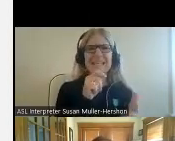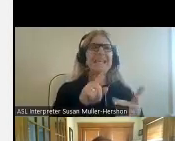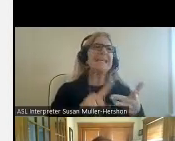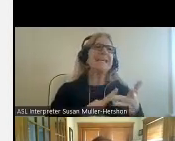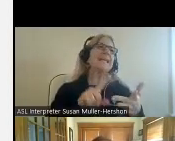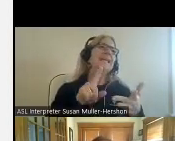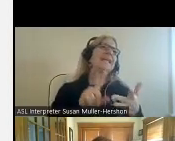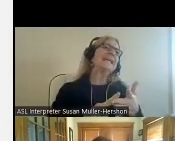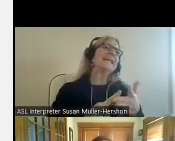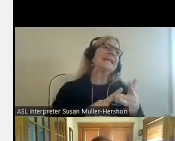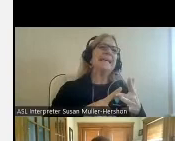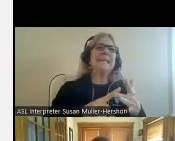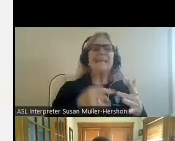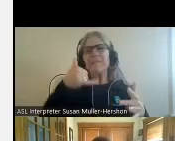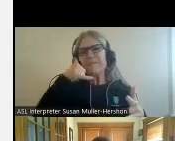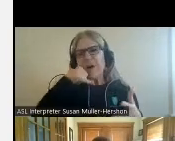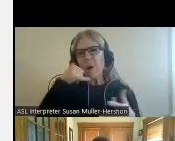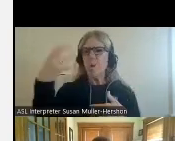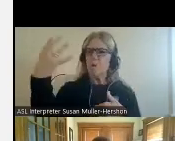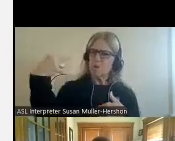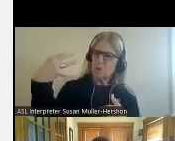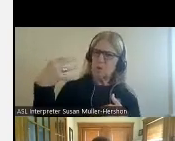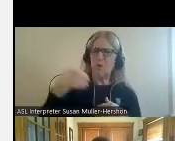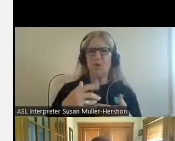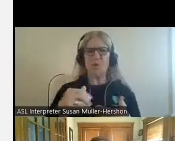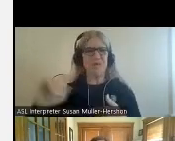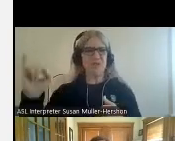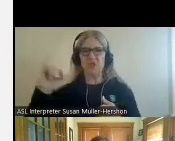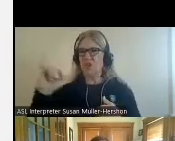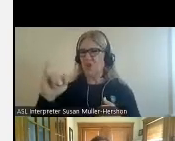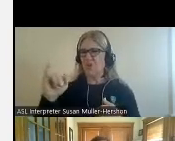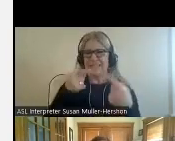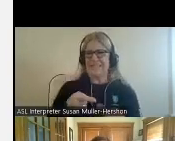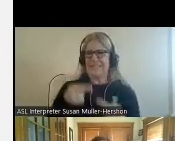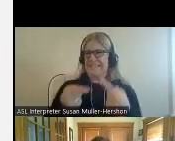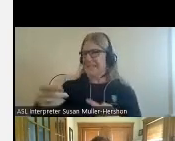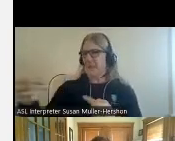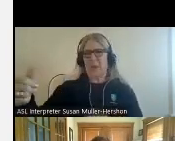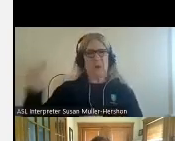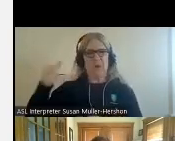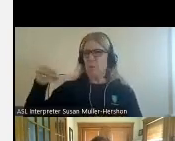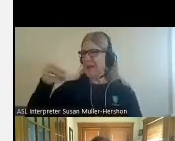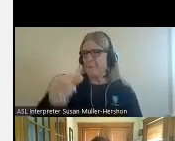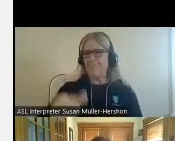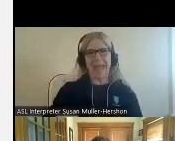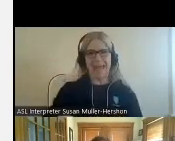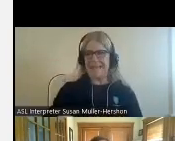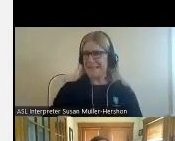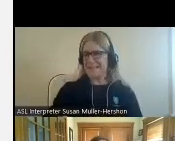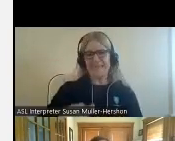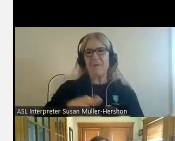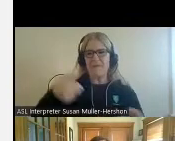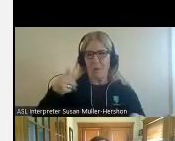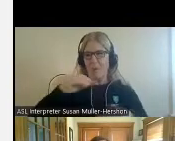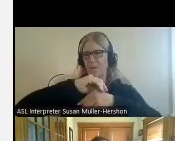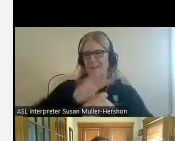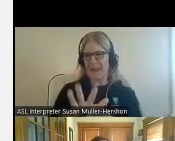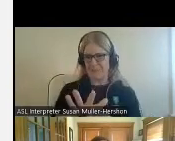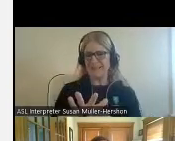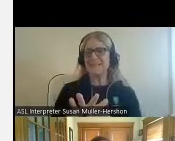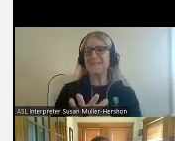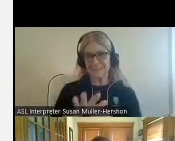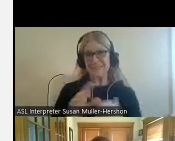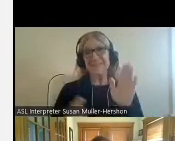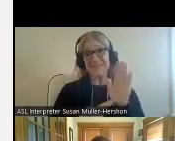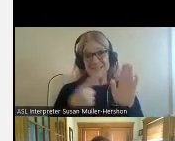through telemedicine, as well as insurance reimbursement. So insurances wouldn't always reimburse for these services, and in some cases